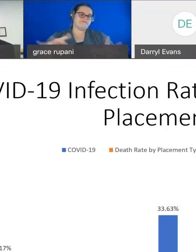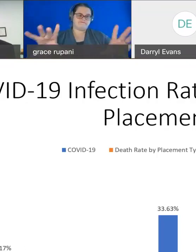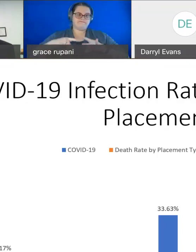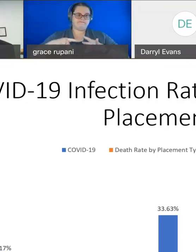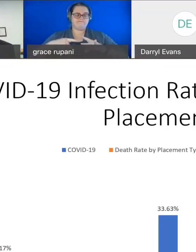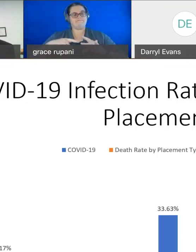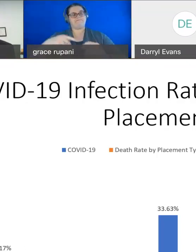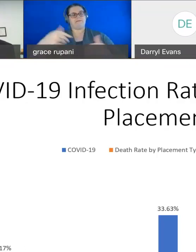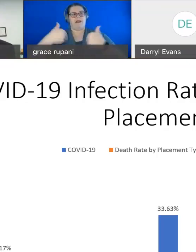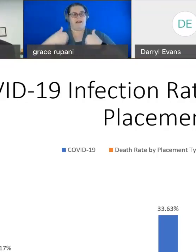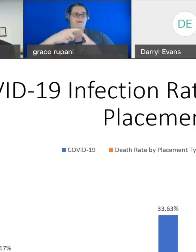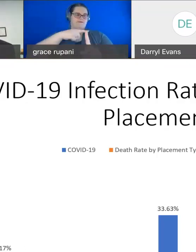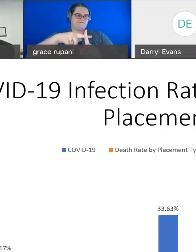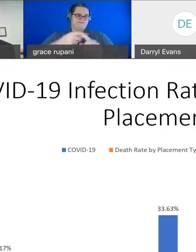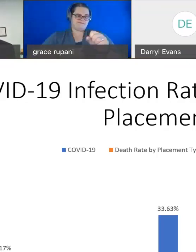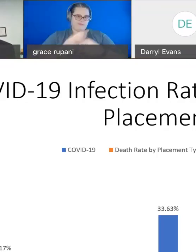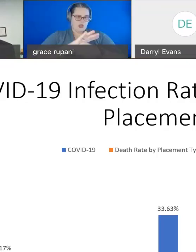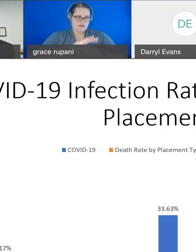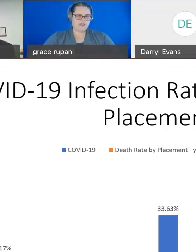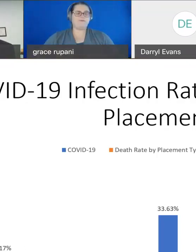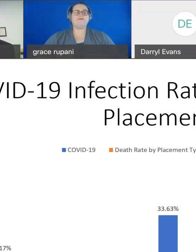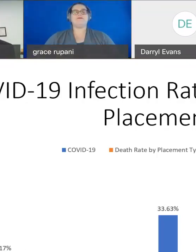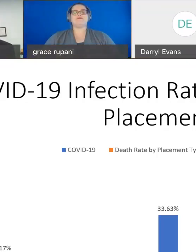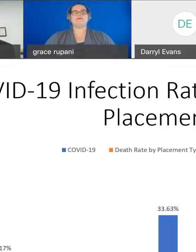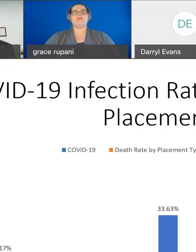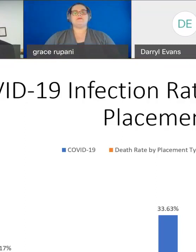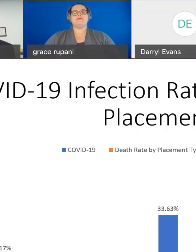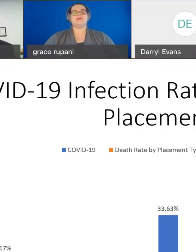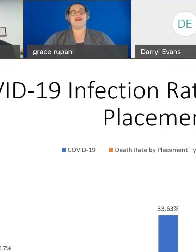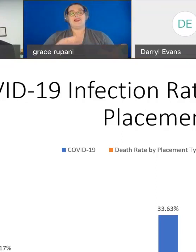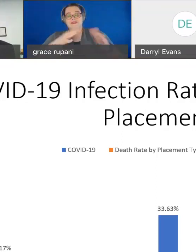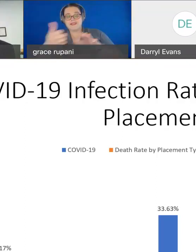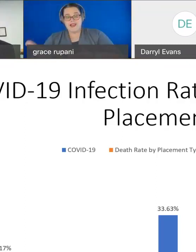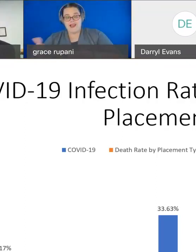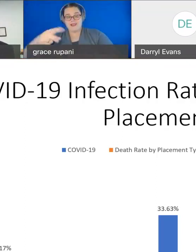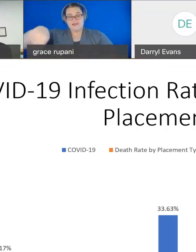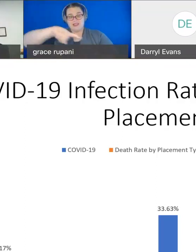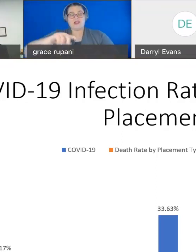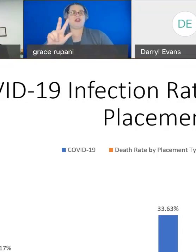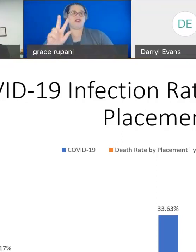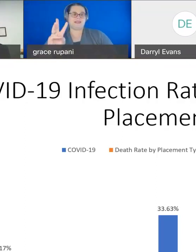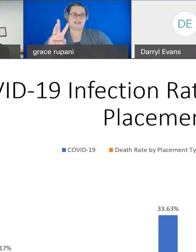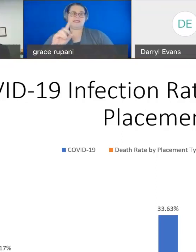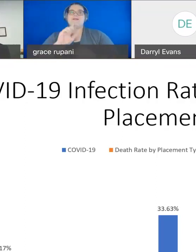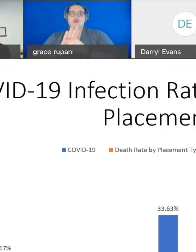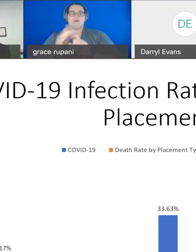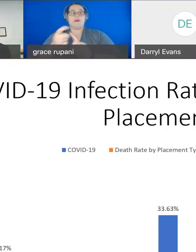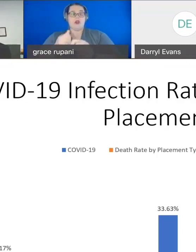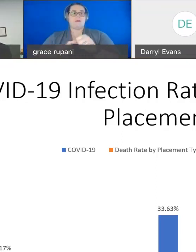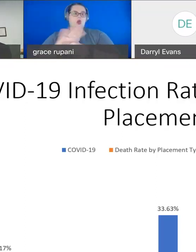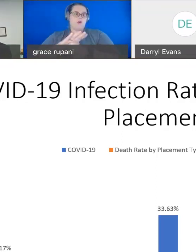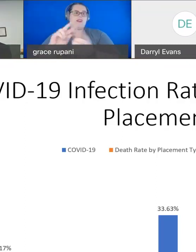And of these, 36 have been confirmed COVID deaths, which represents 8.4%. Of